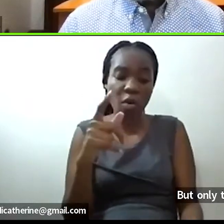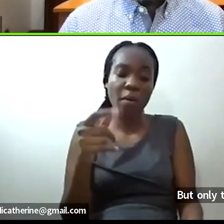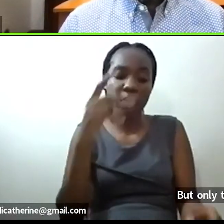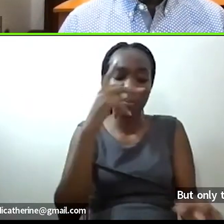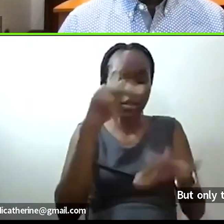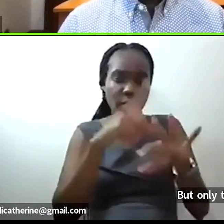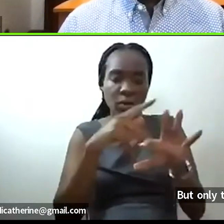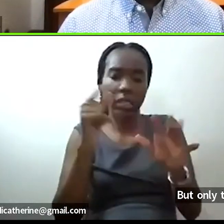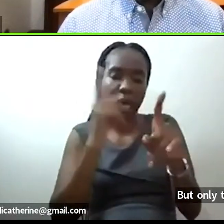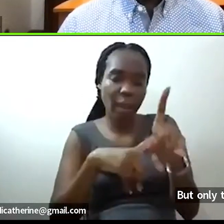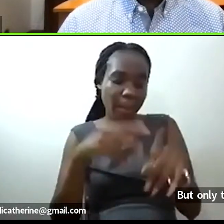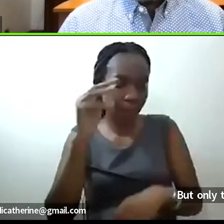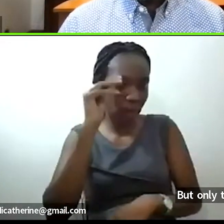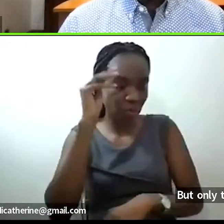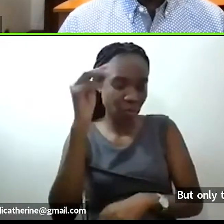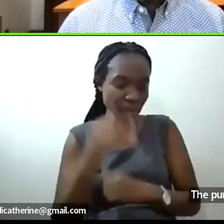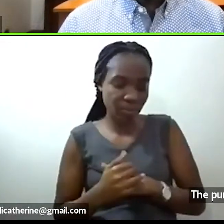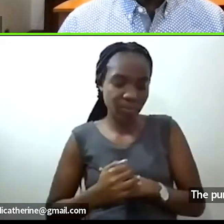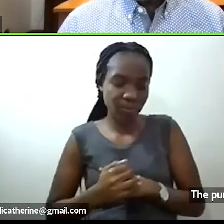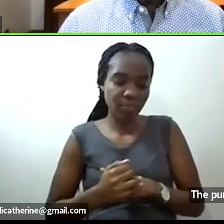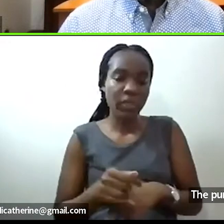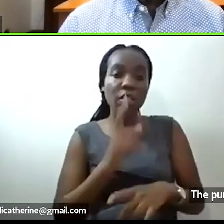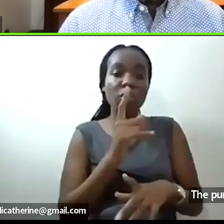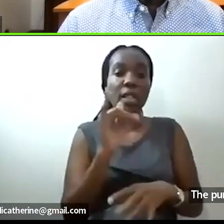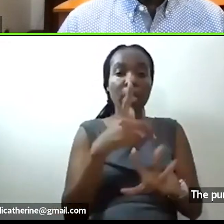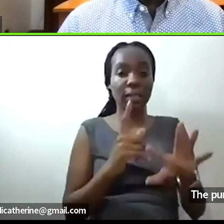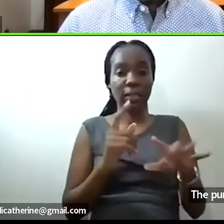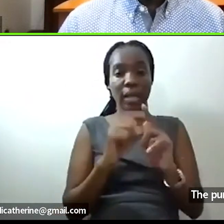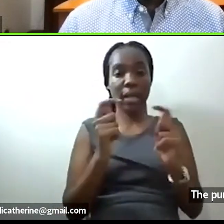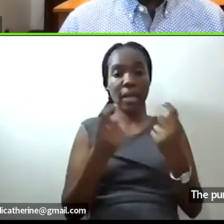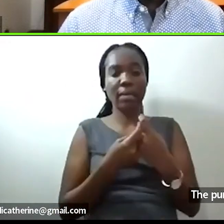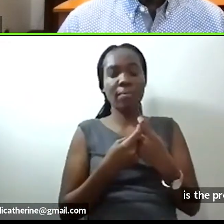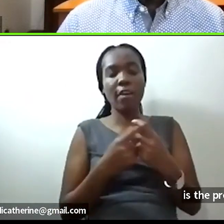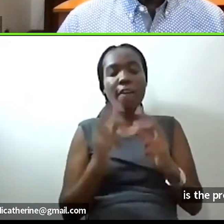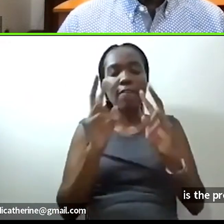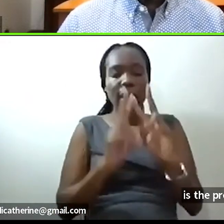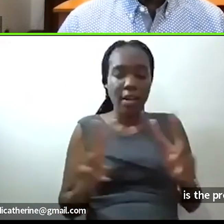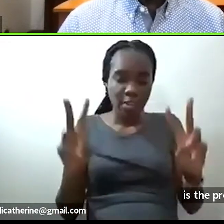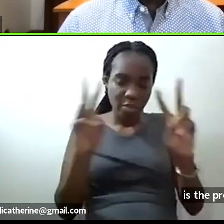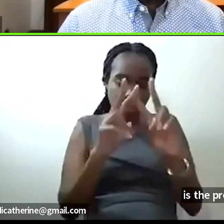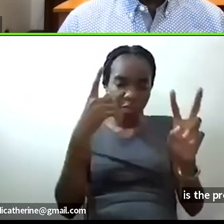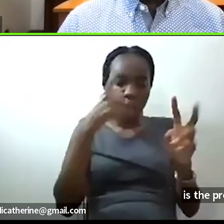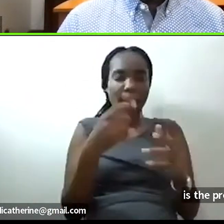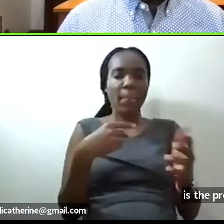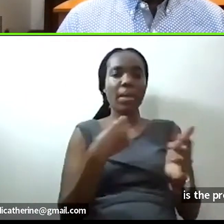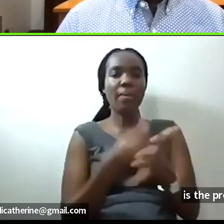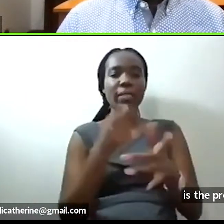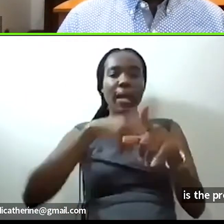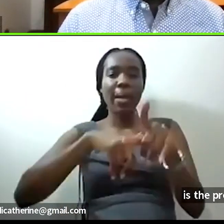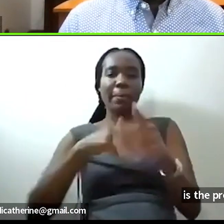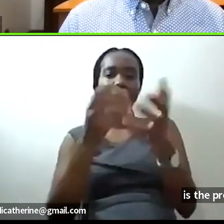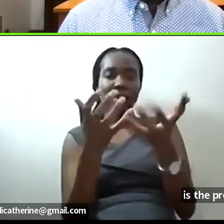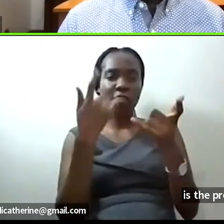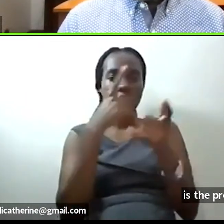coupon bond is the present value of the principal payment at the required rate of return. For instance,